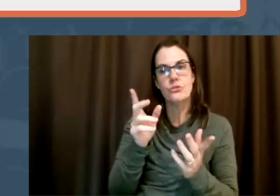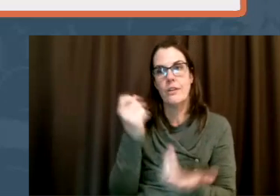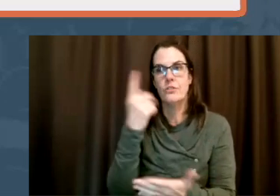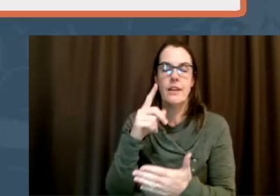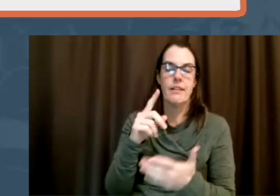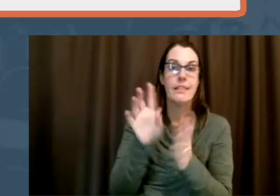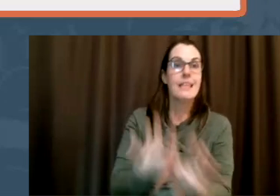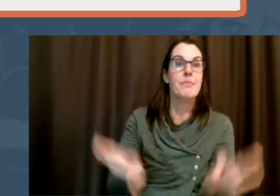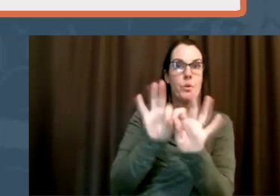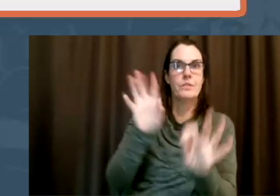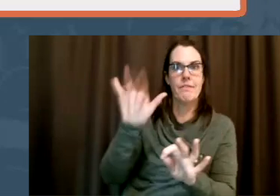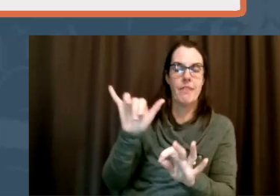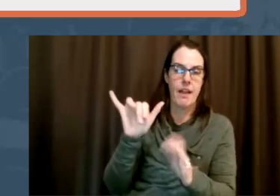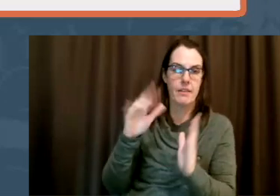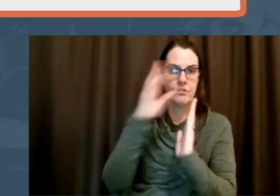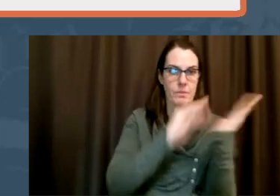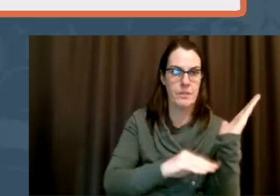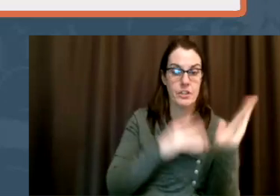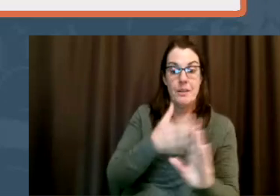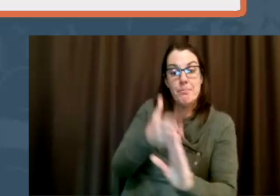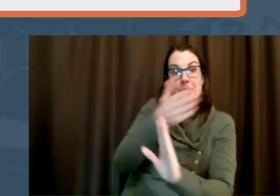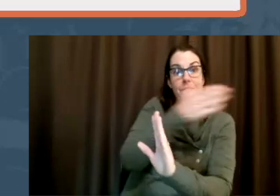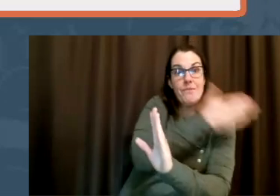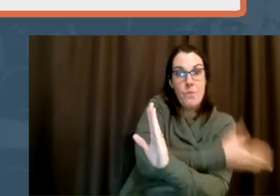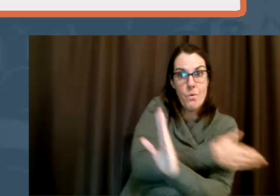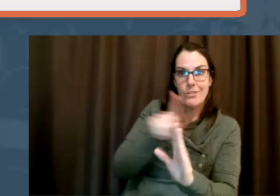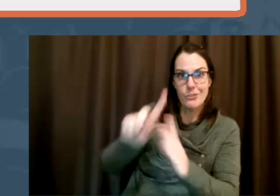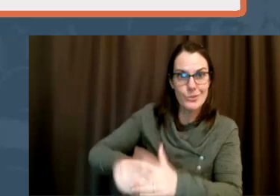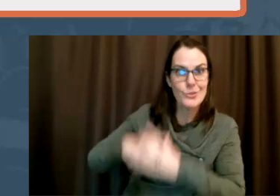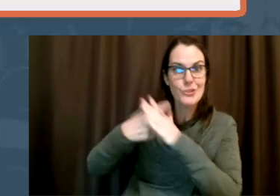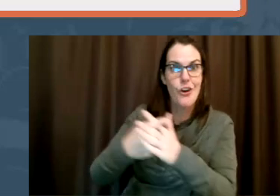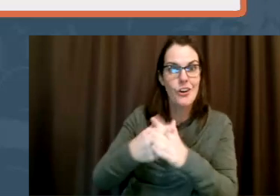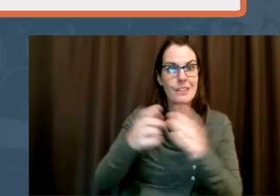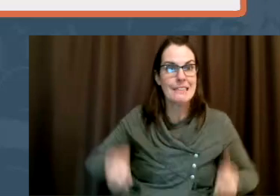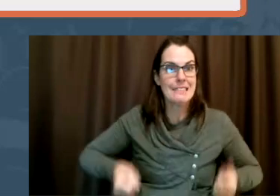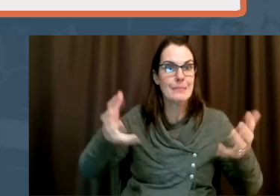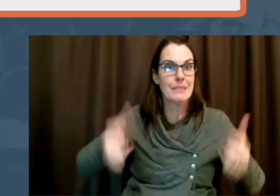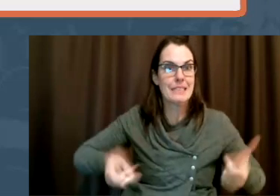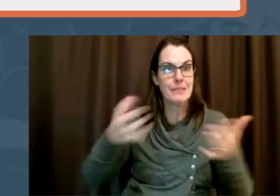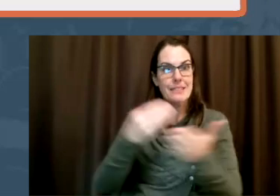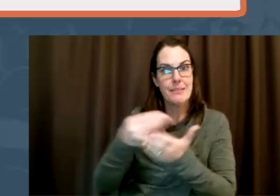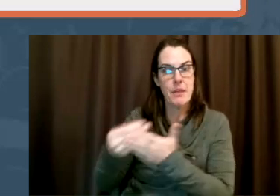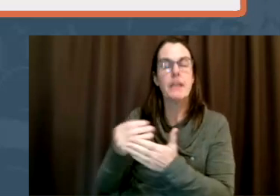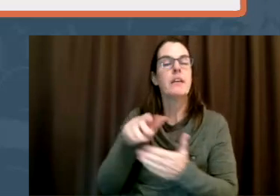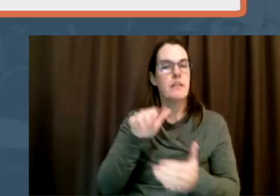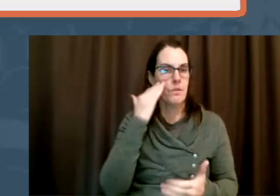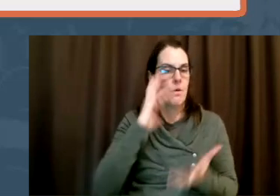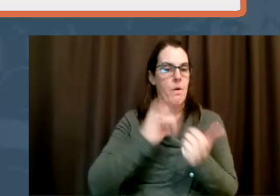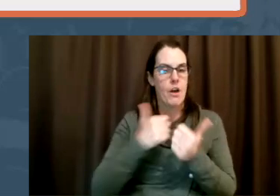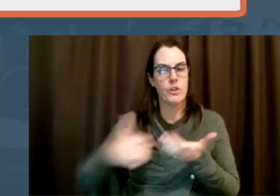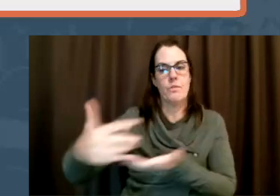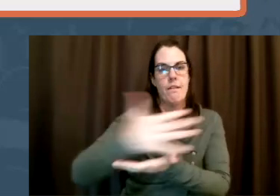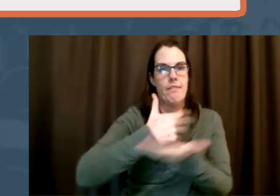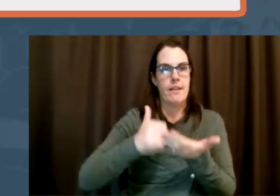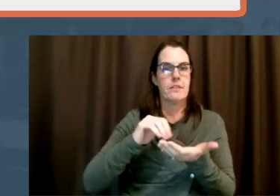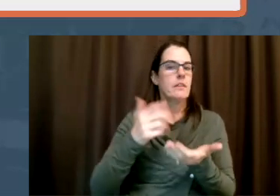onset of your award. So before you've started actually spending for the awards, so that you know what you need to collect to document